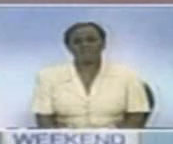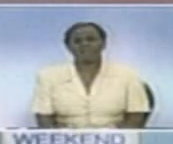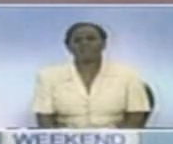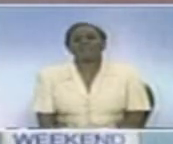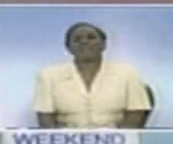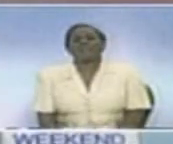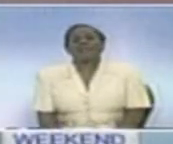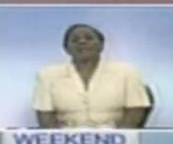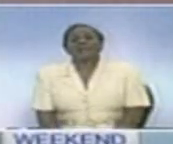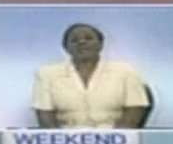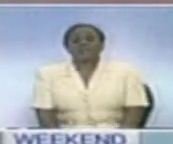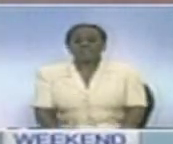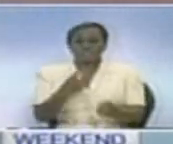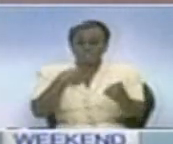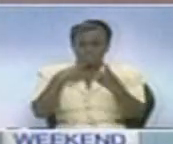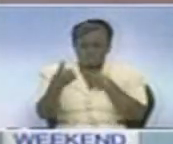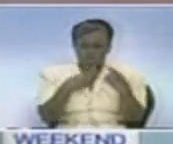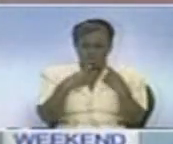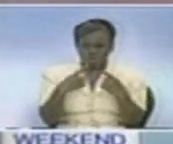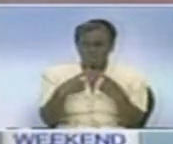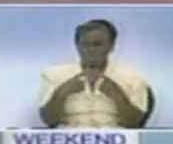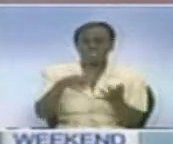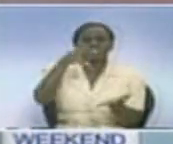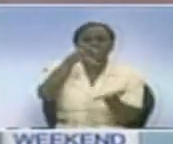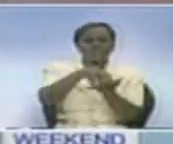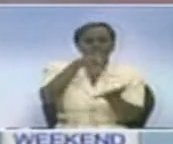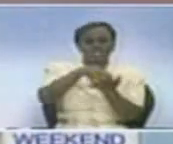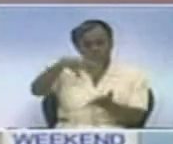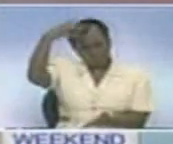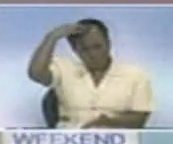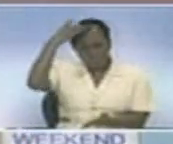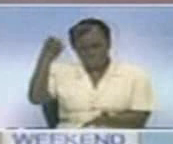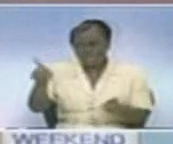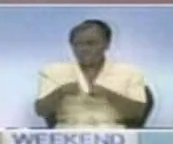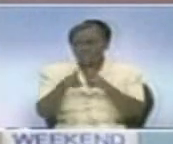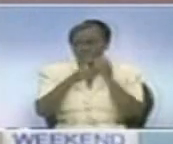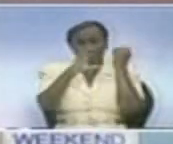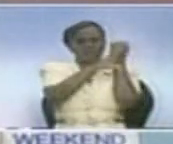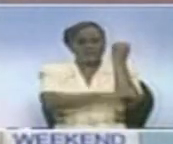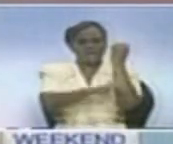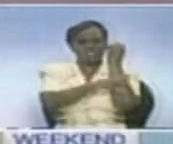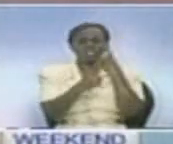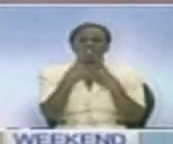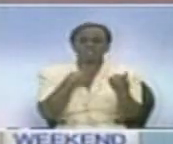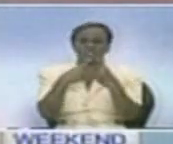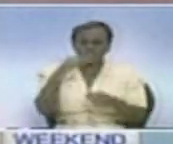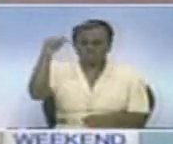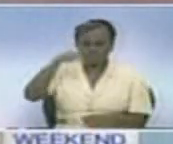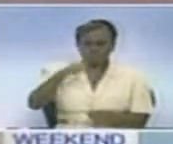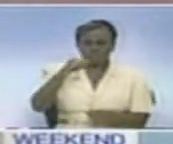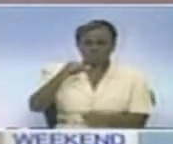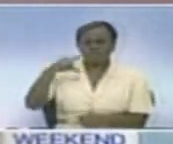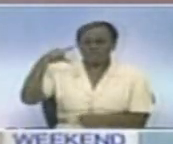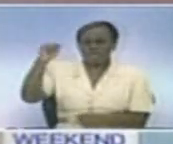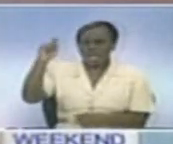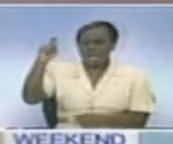Right, and so to just speak about the situation in Mpeketoni and in the country as a whole, we would like to speak today to Joseph Kaguthi, who's